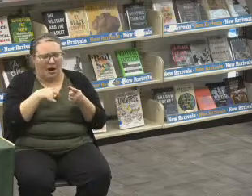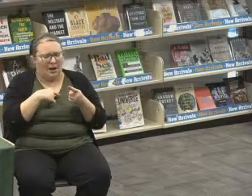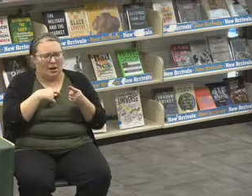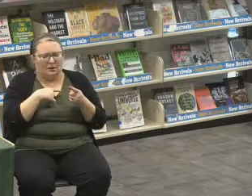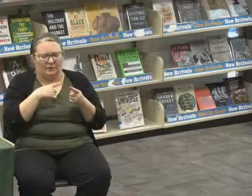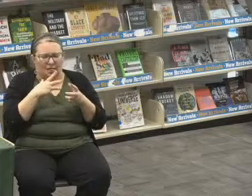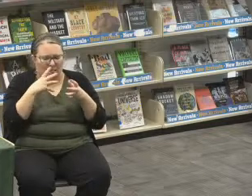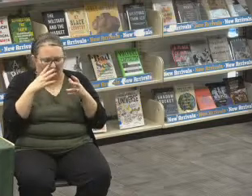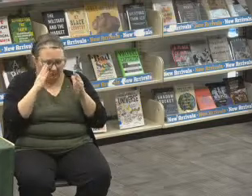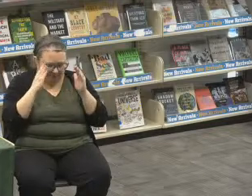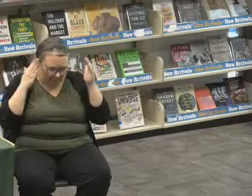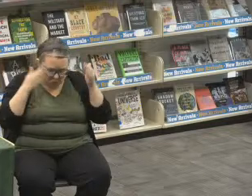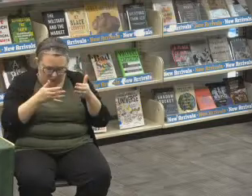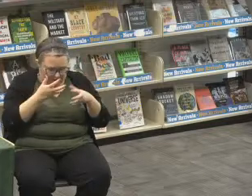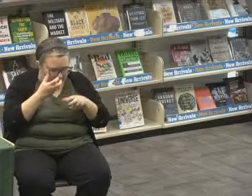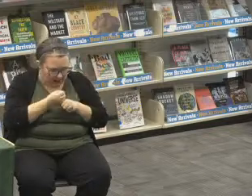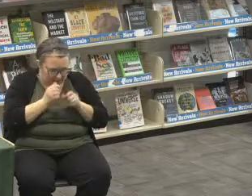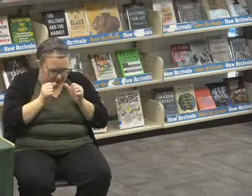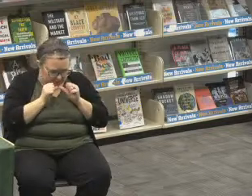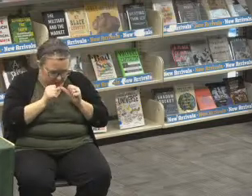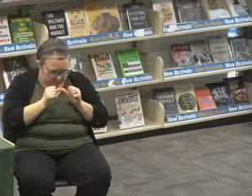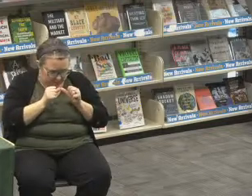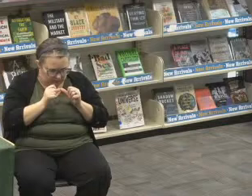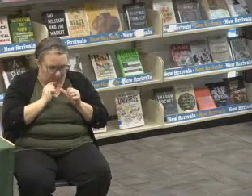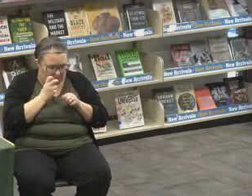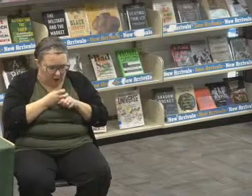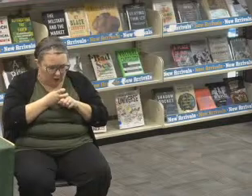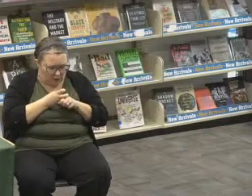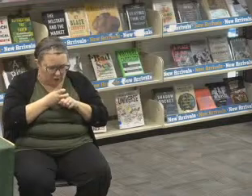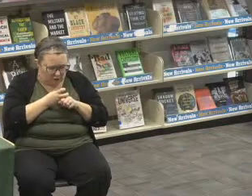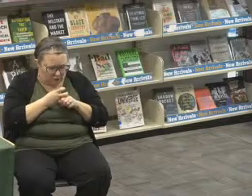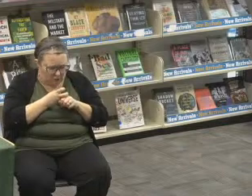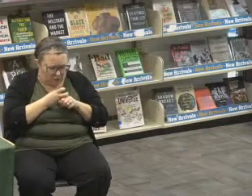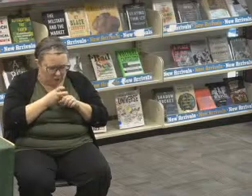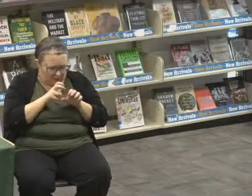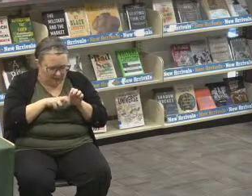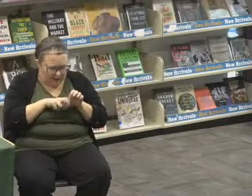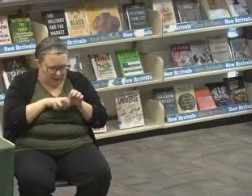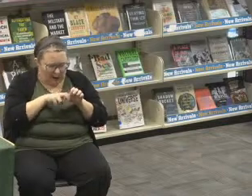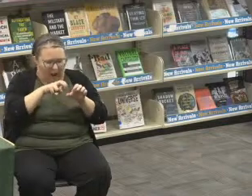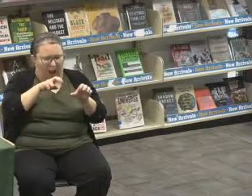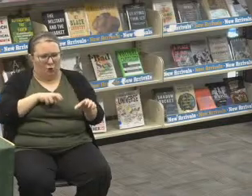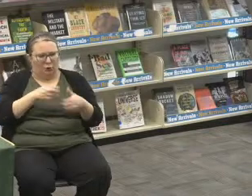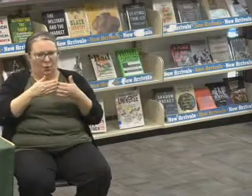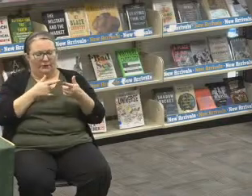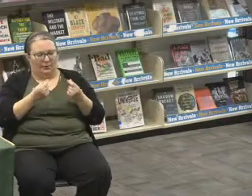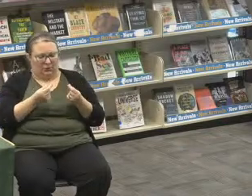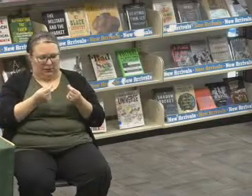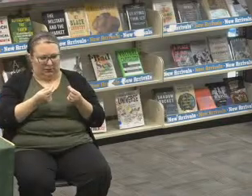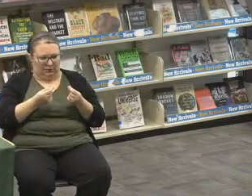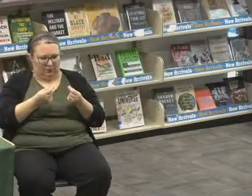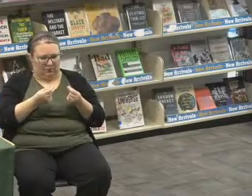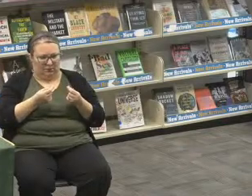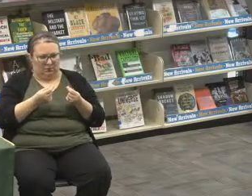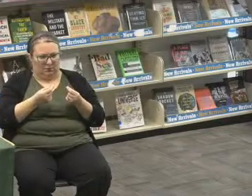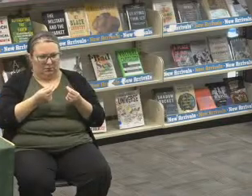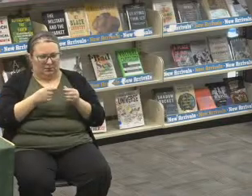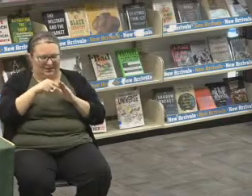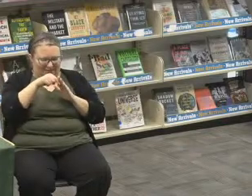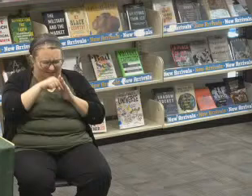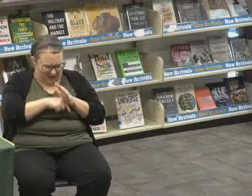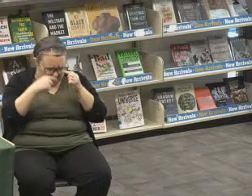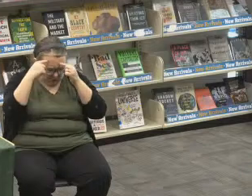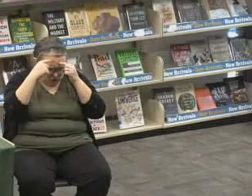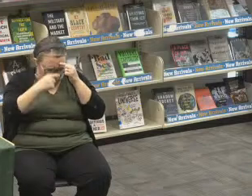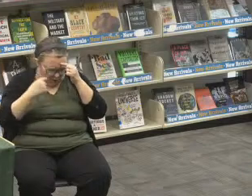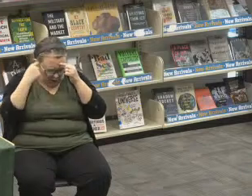locked in, then it's really hard to get unlocked out of whatever that is that I'm doing now, because the depth of